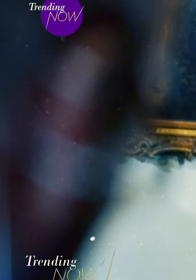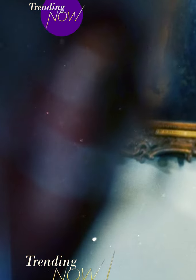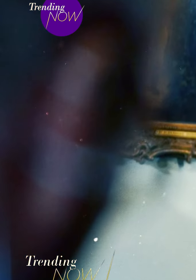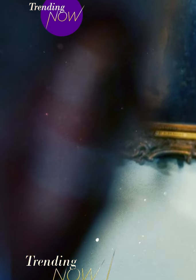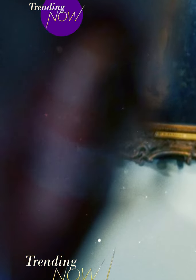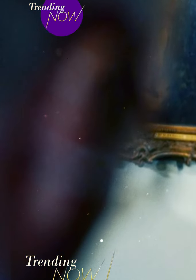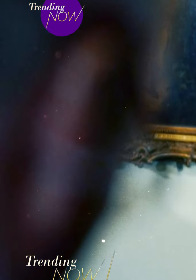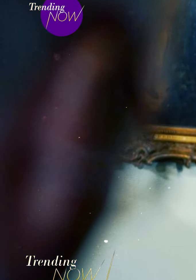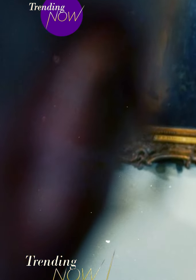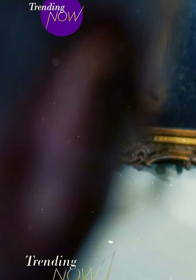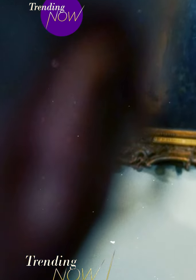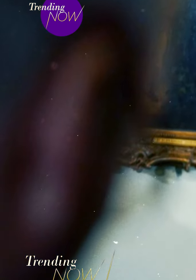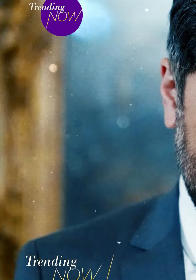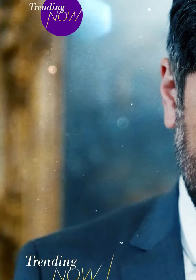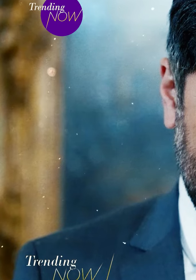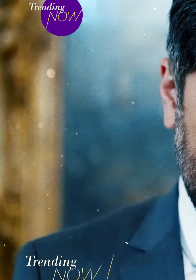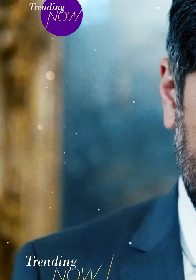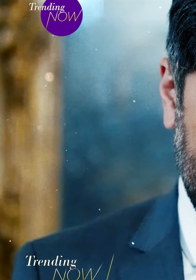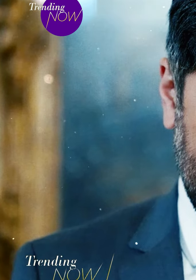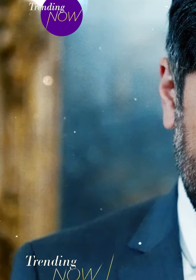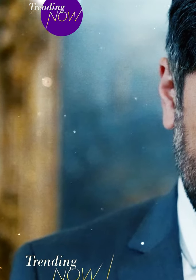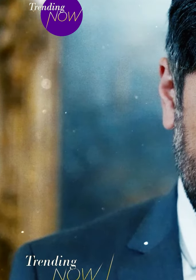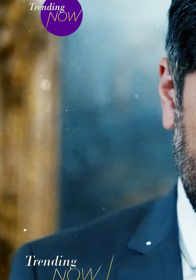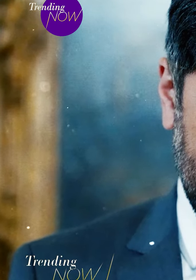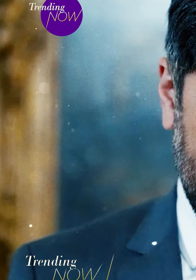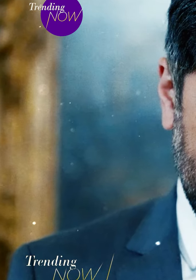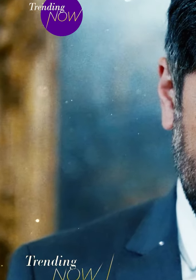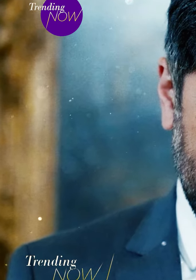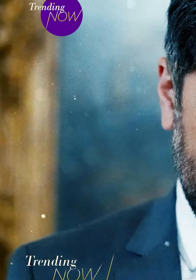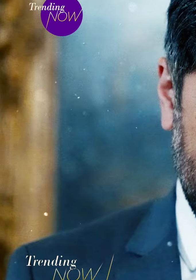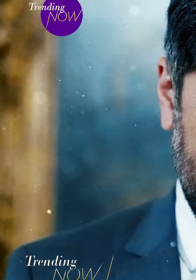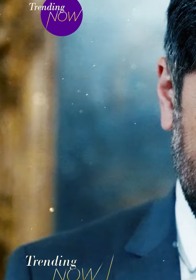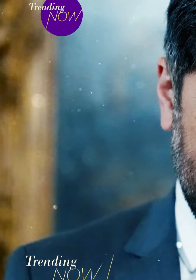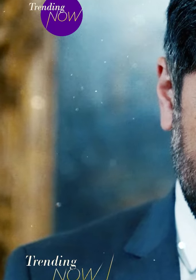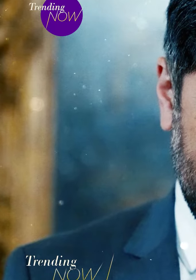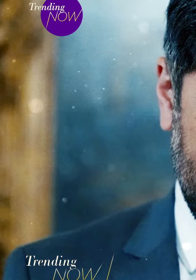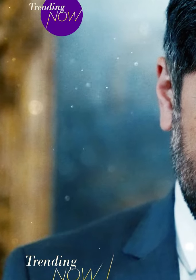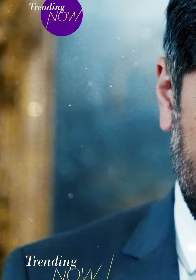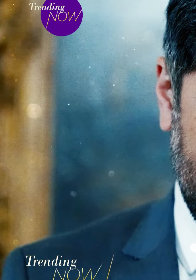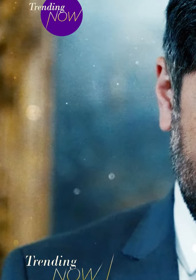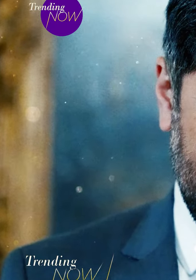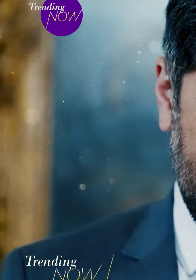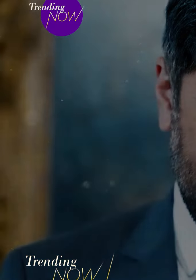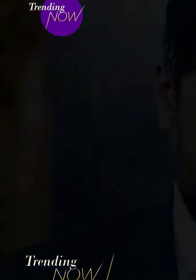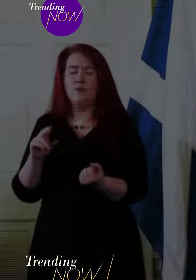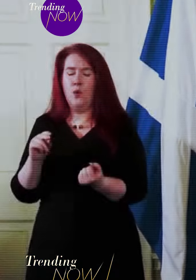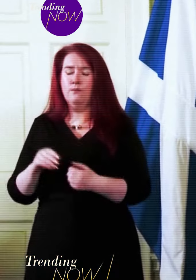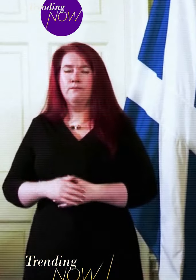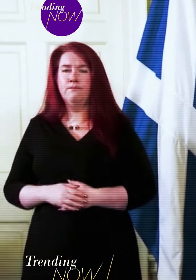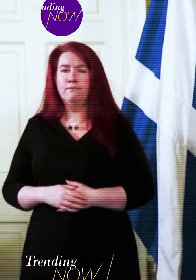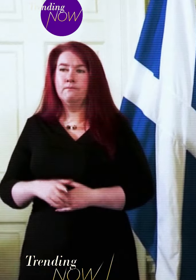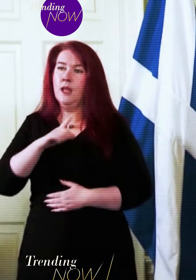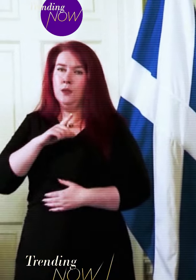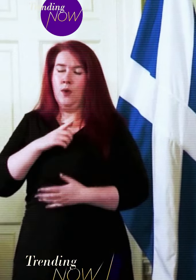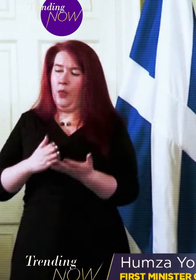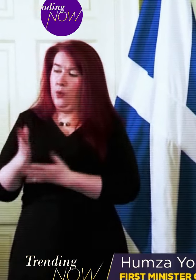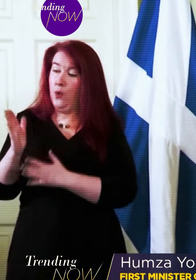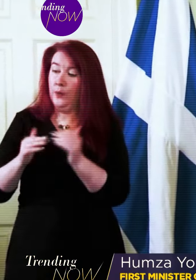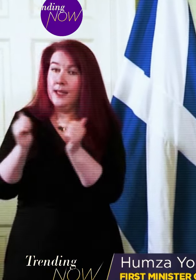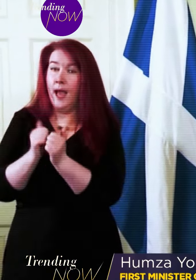Rather than face a no-confidence vote, Scotland's leader, known there as the First Minister, said his goodbyes. After spending the